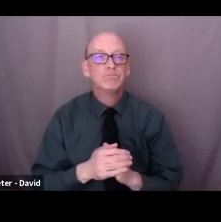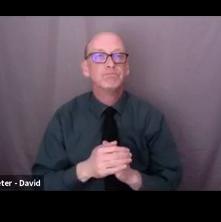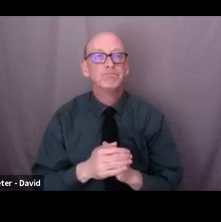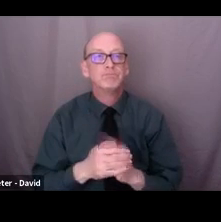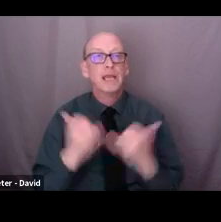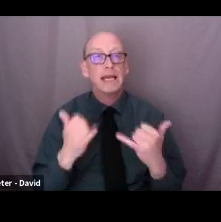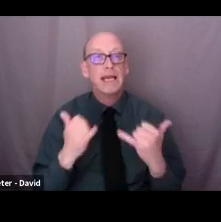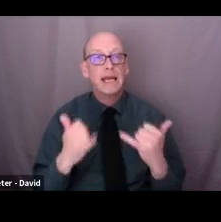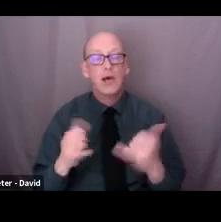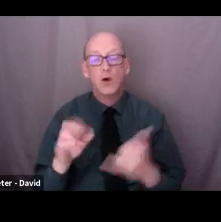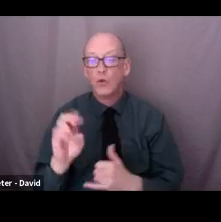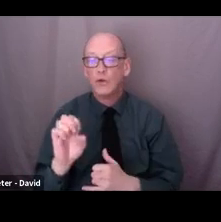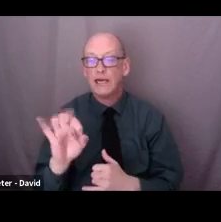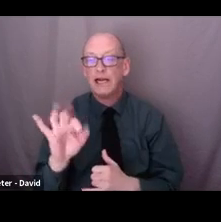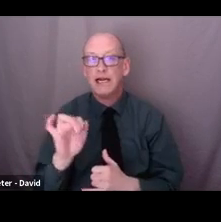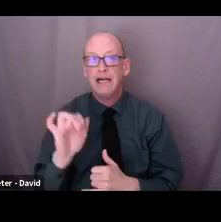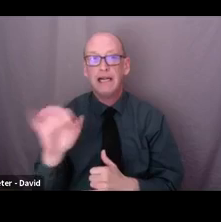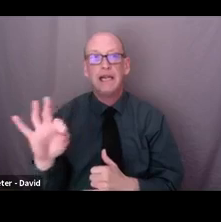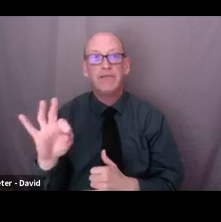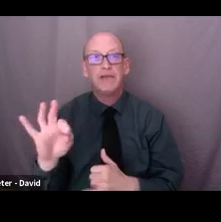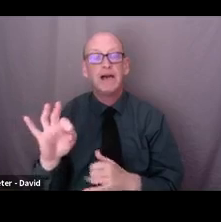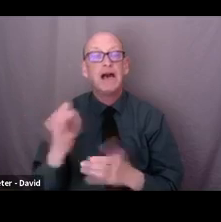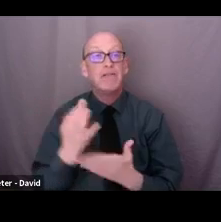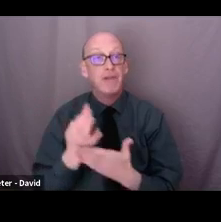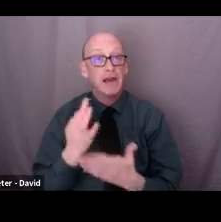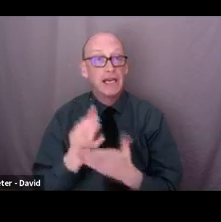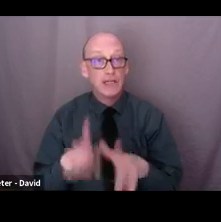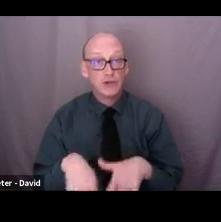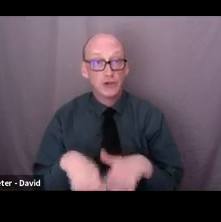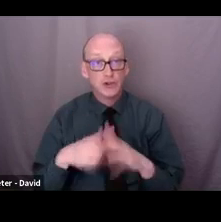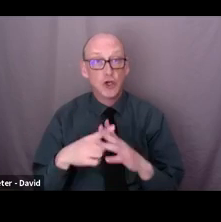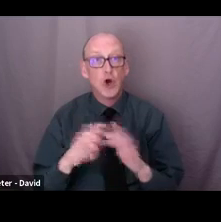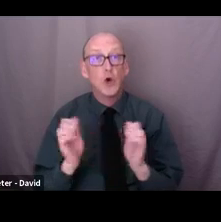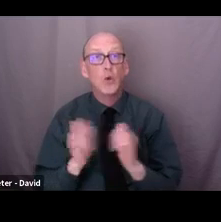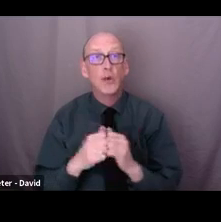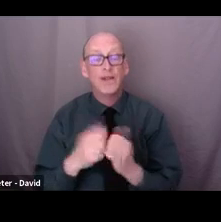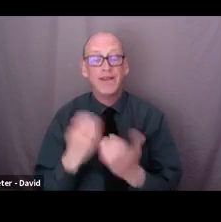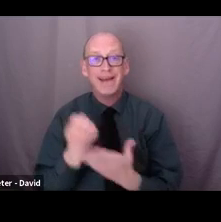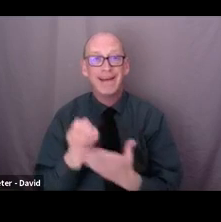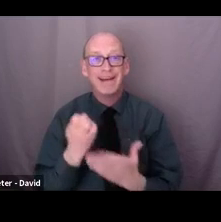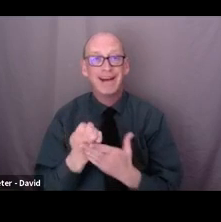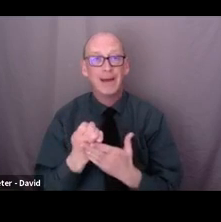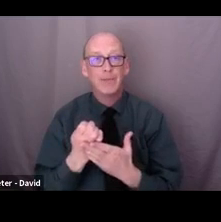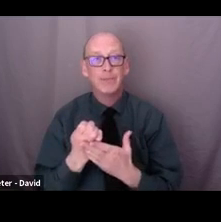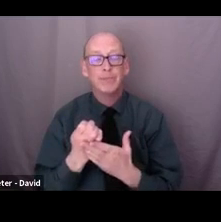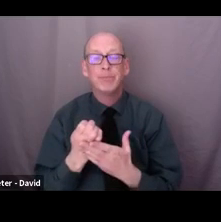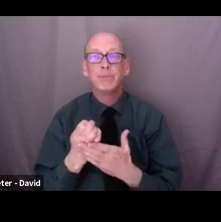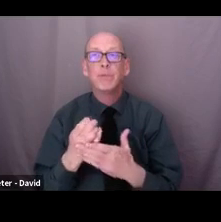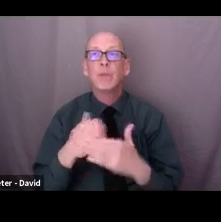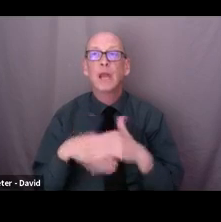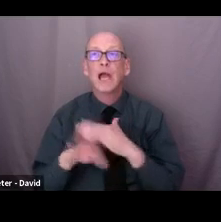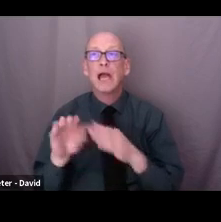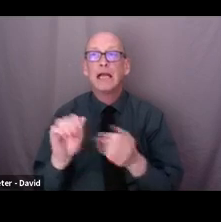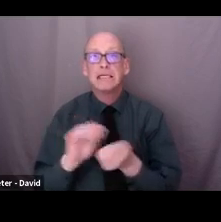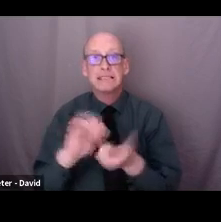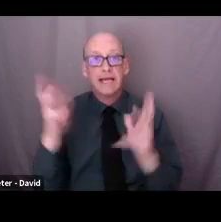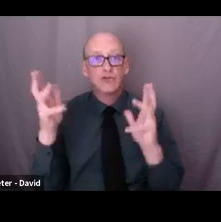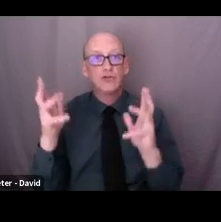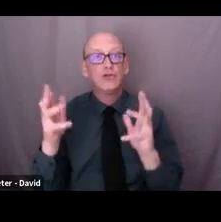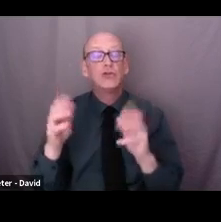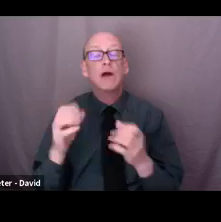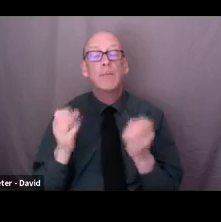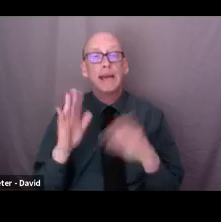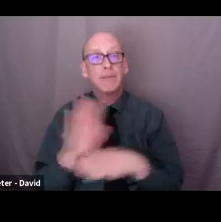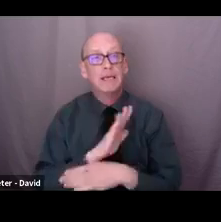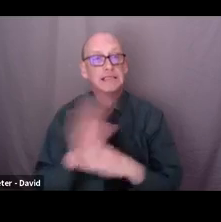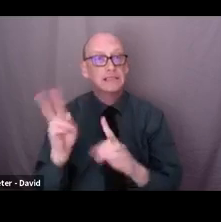relief funding first, it began with the Economic Injury Disaster Loan. Many businesses applied for